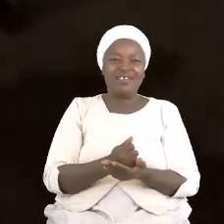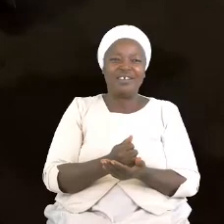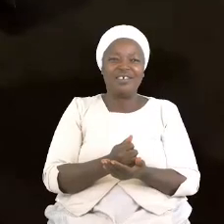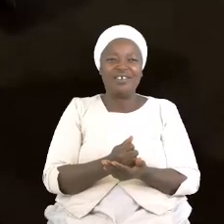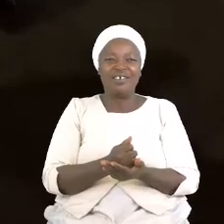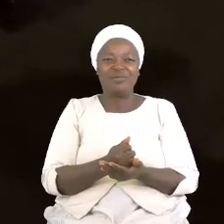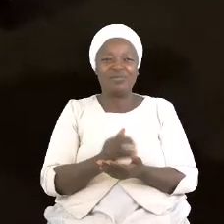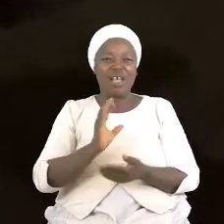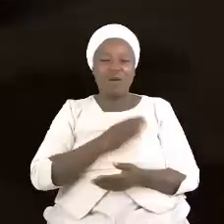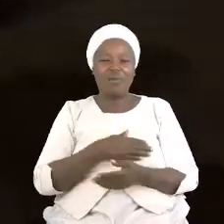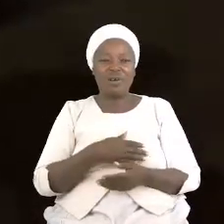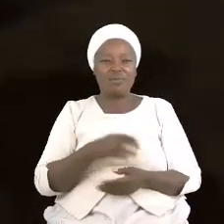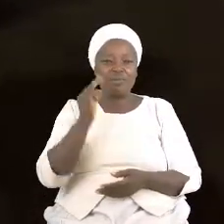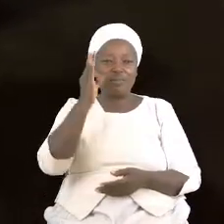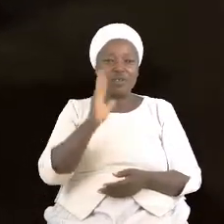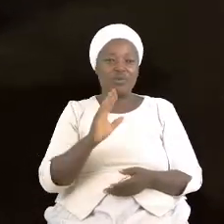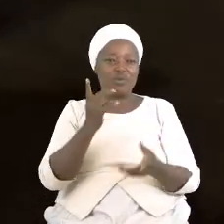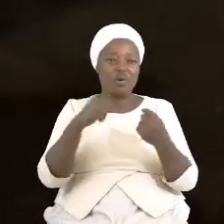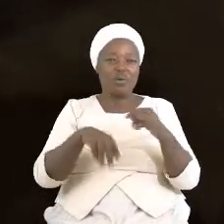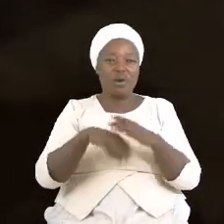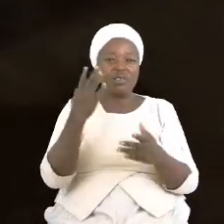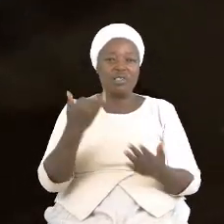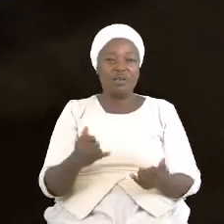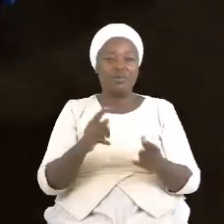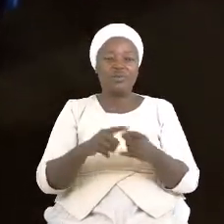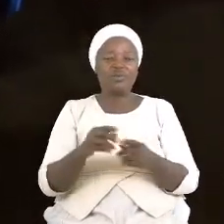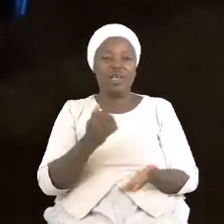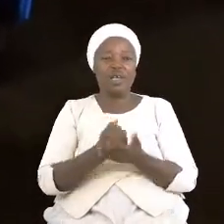us with this counseling time.